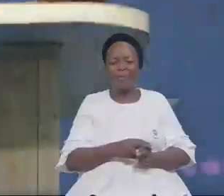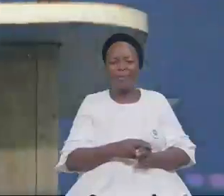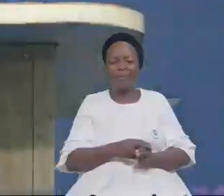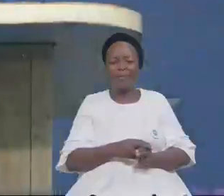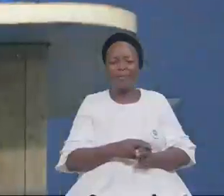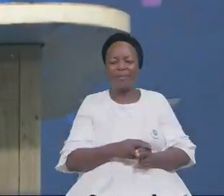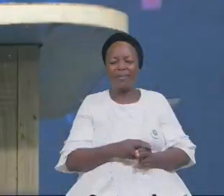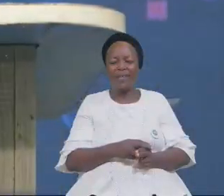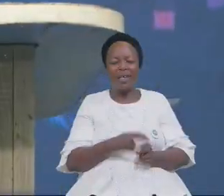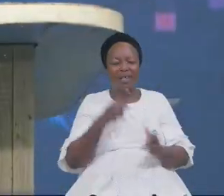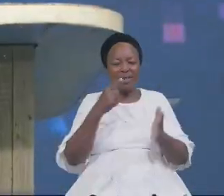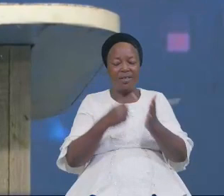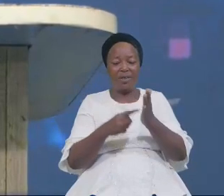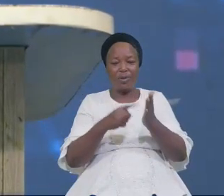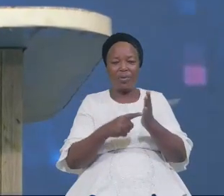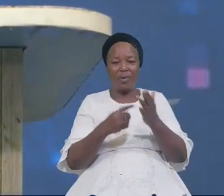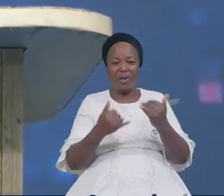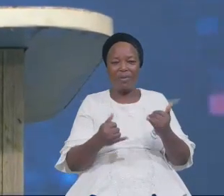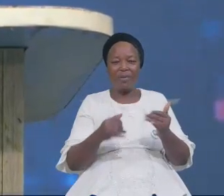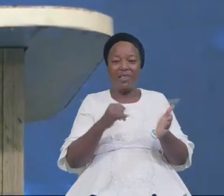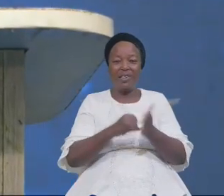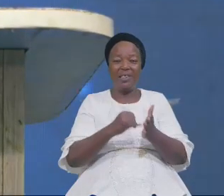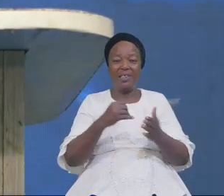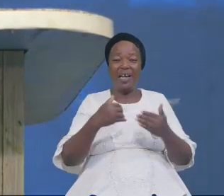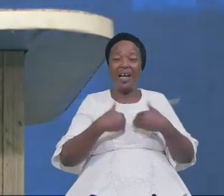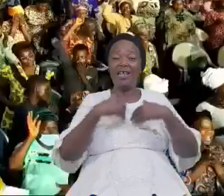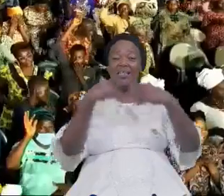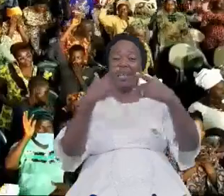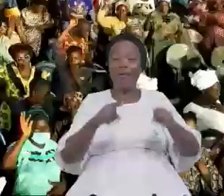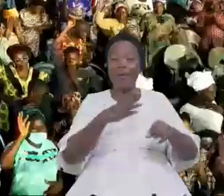Check up, it's gone.